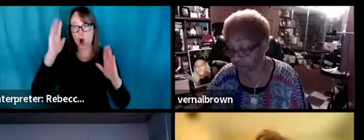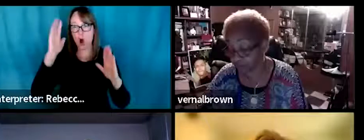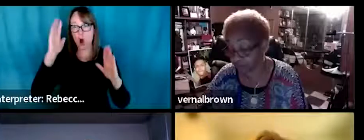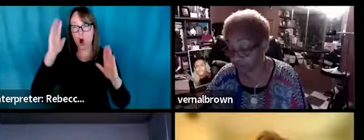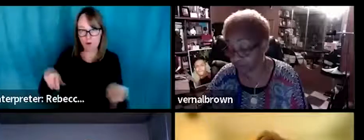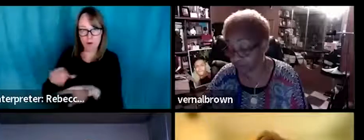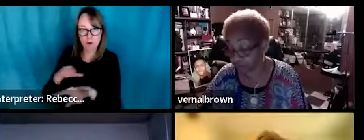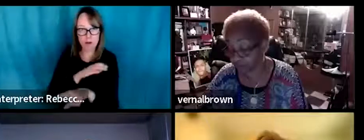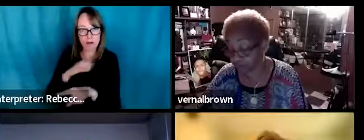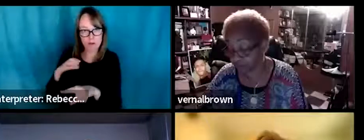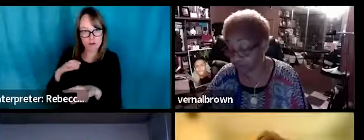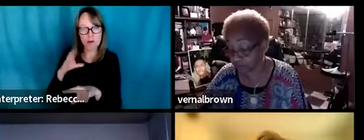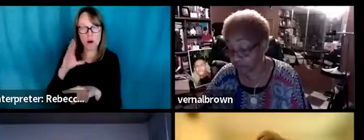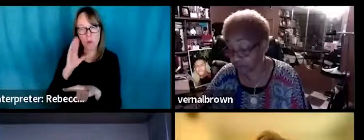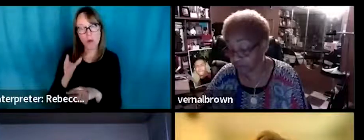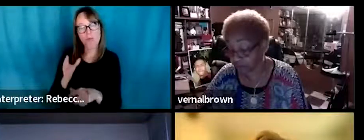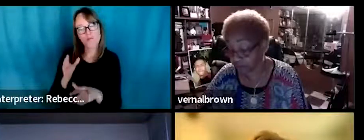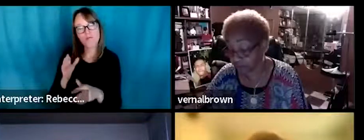now.